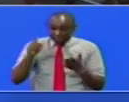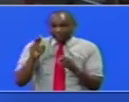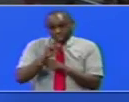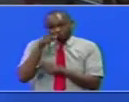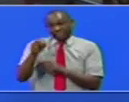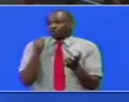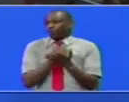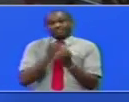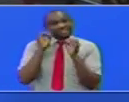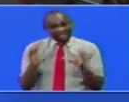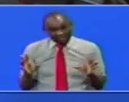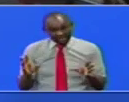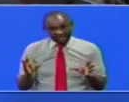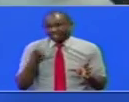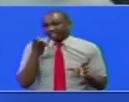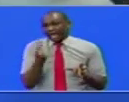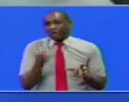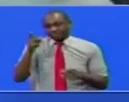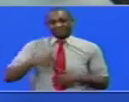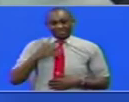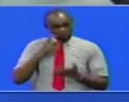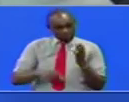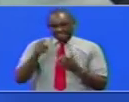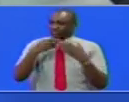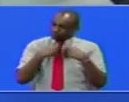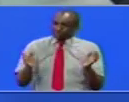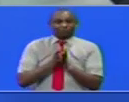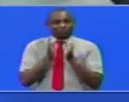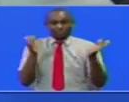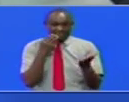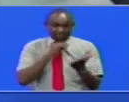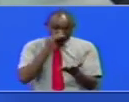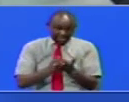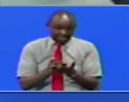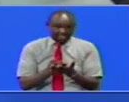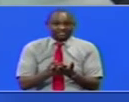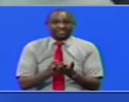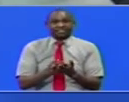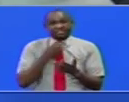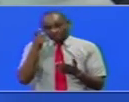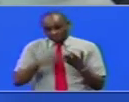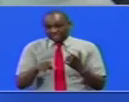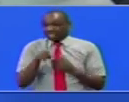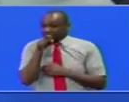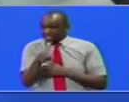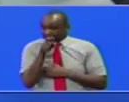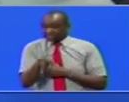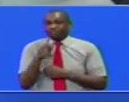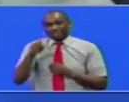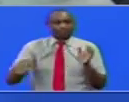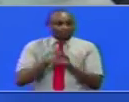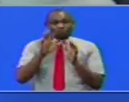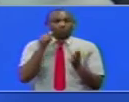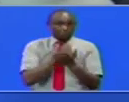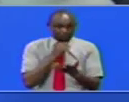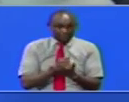use of those offices. So lawyer Mwagambo feels that this is a waste of public funds, and Auditor General Edward Ouko should be removed from